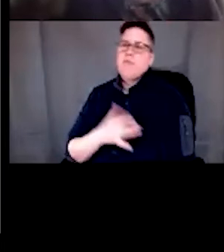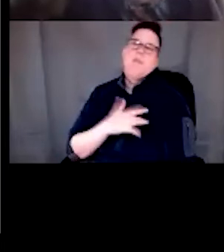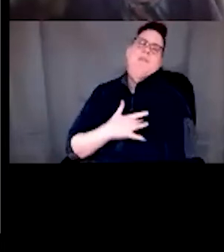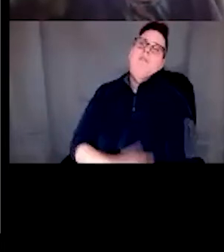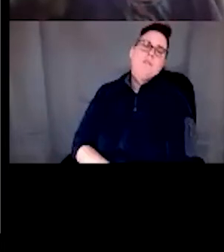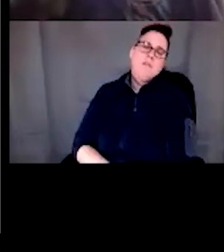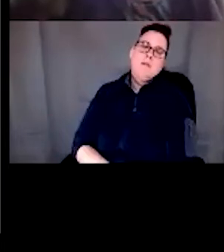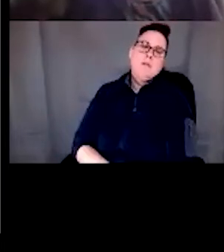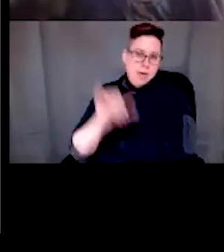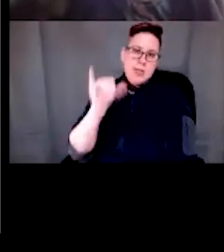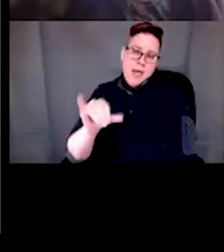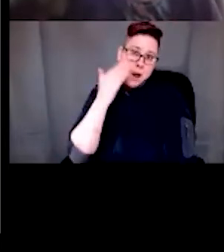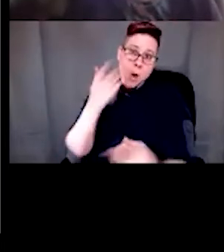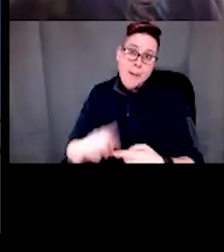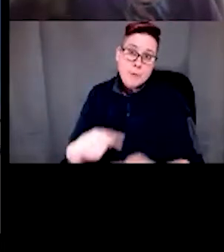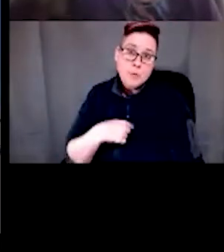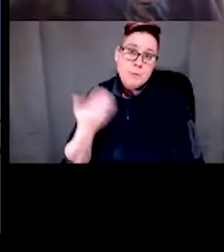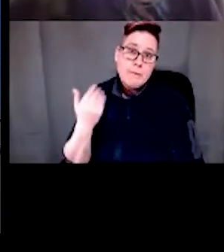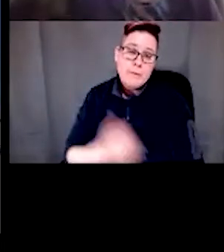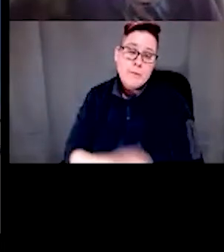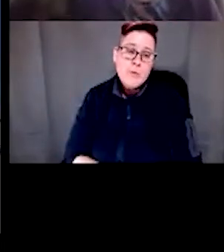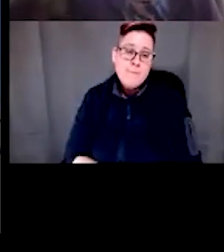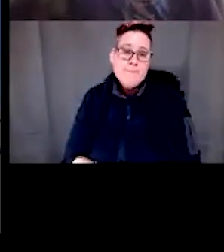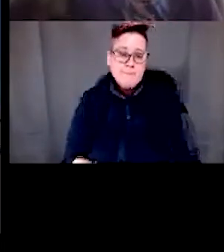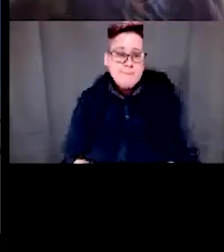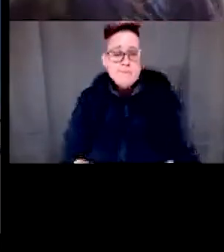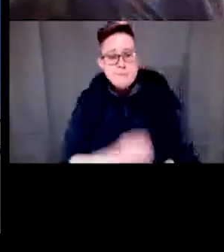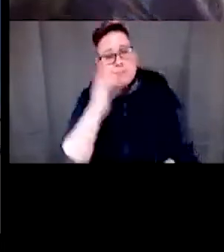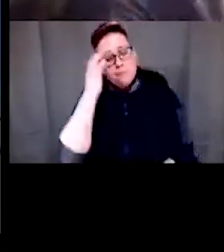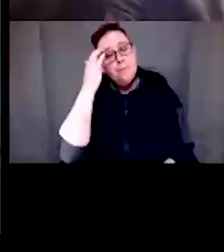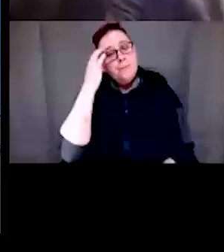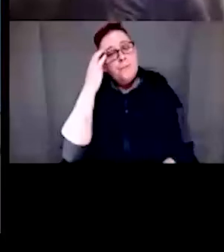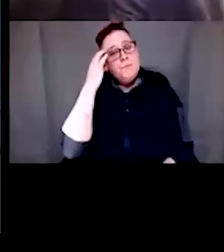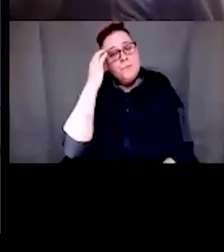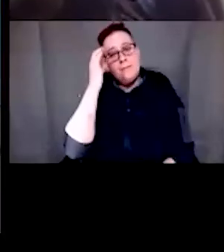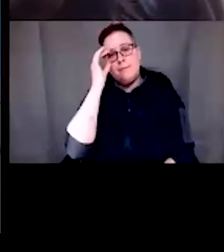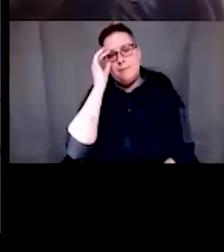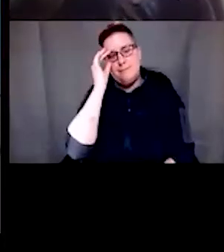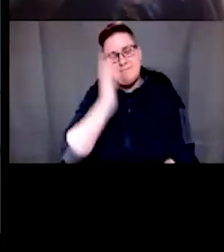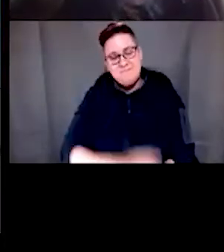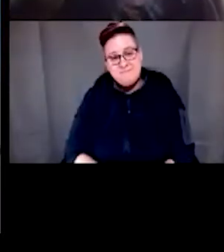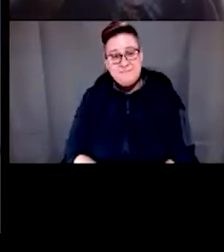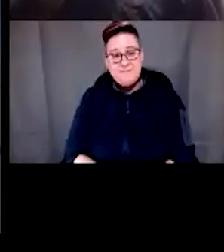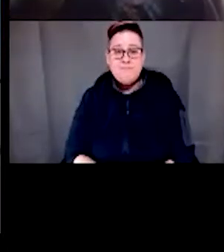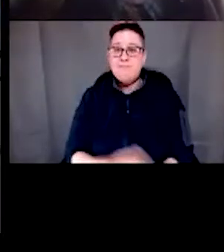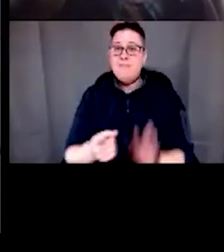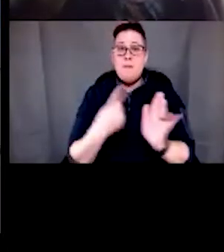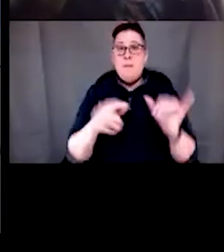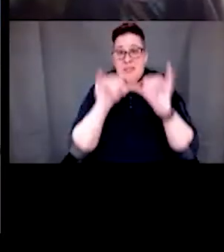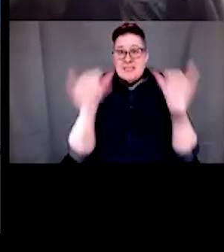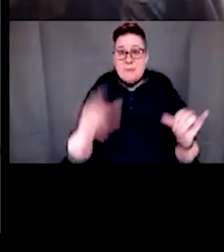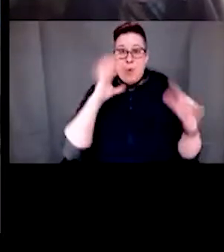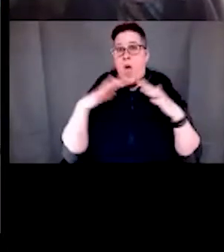has happened to me in the past. And sometimes systems